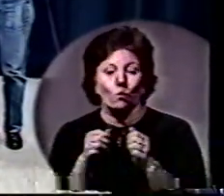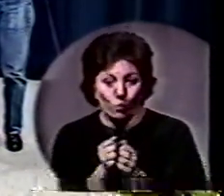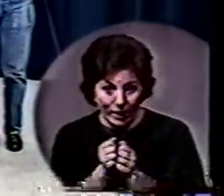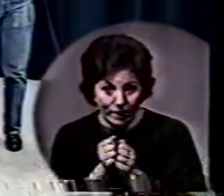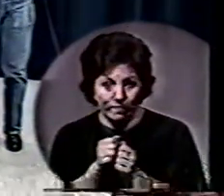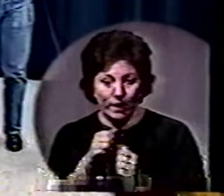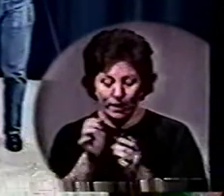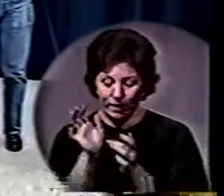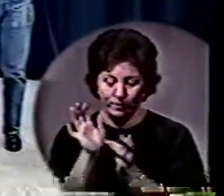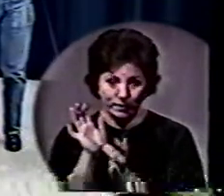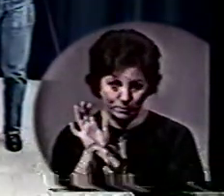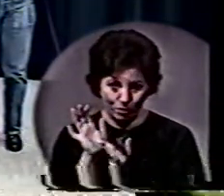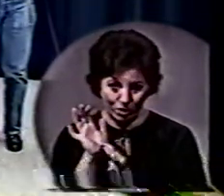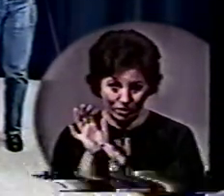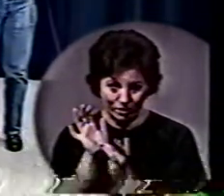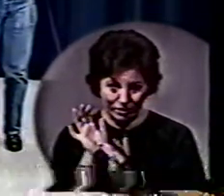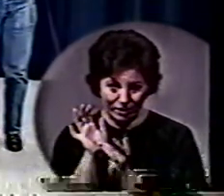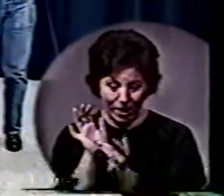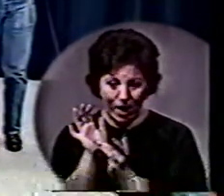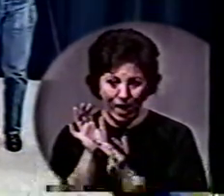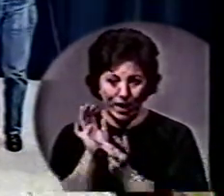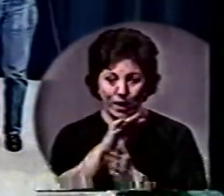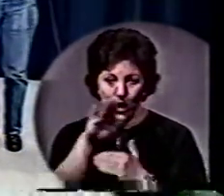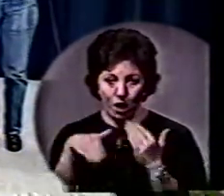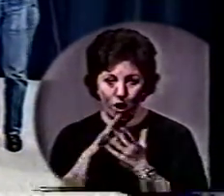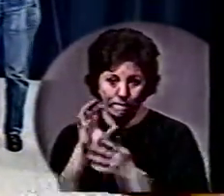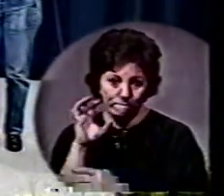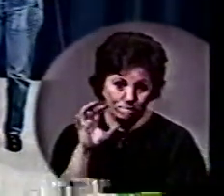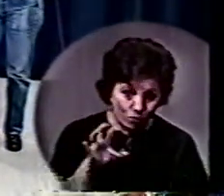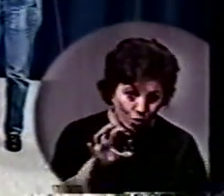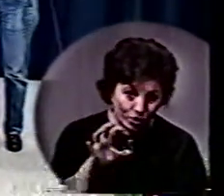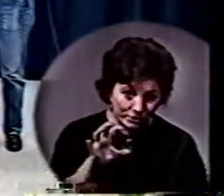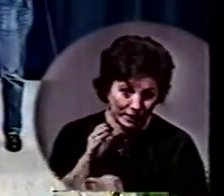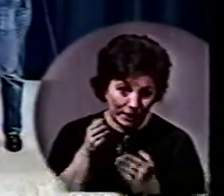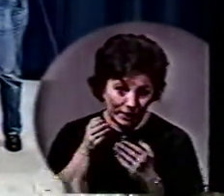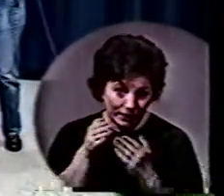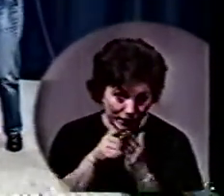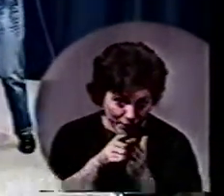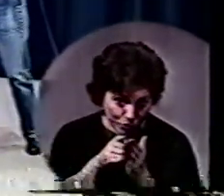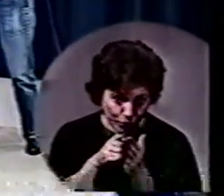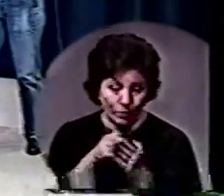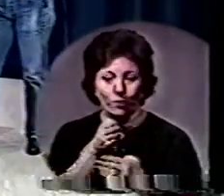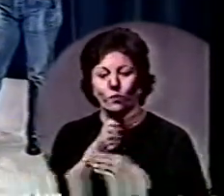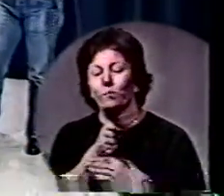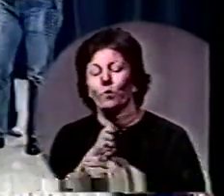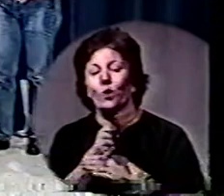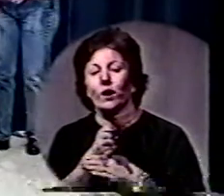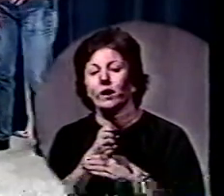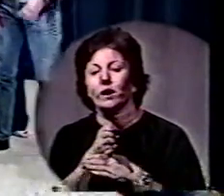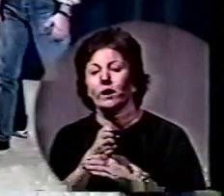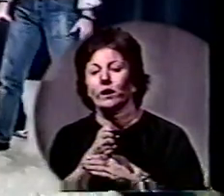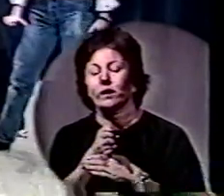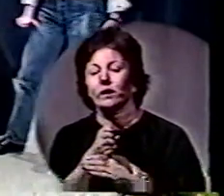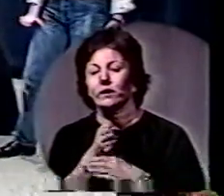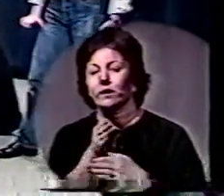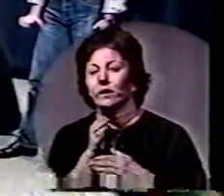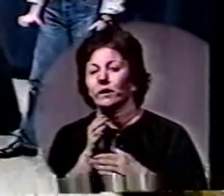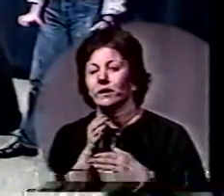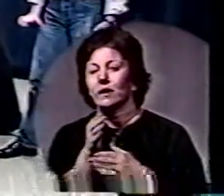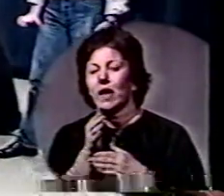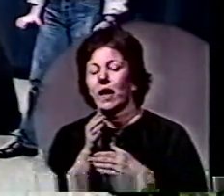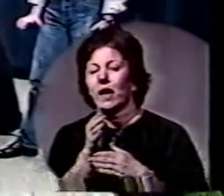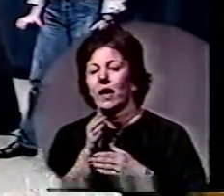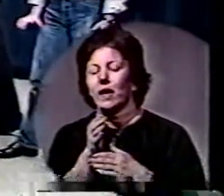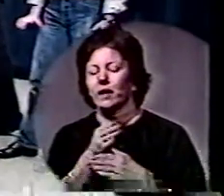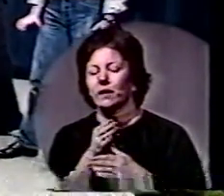Right here. We're going to bring all of our force into this board. Okay. So we're going to come in, and we're going to hit right in